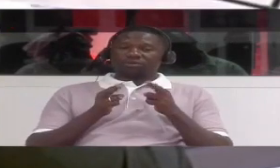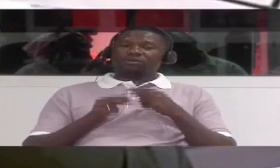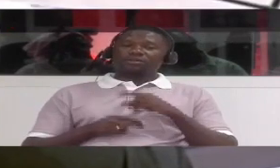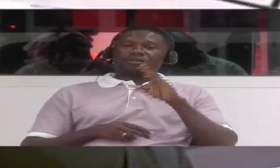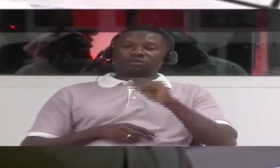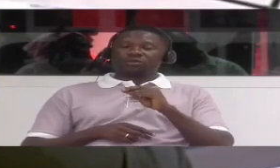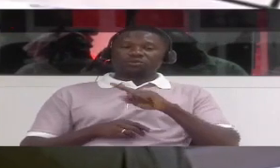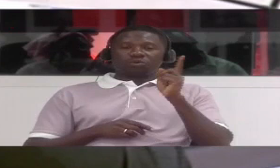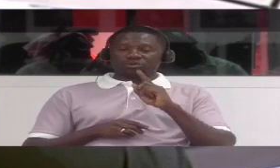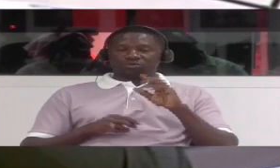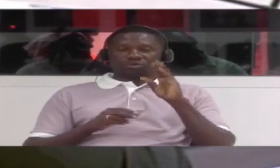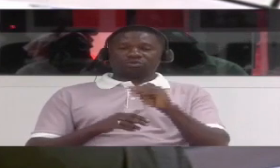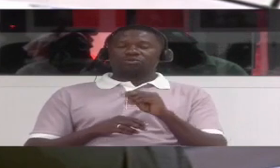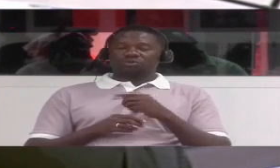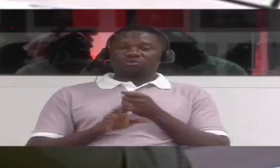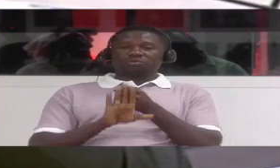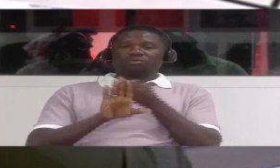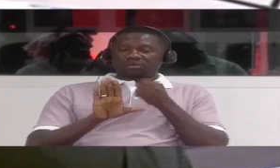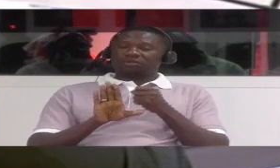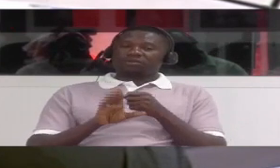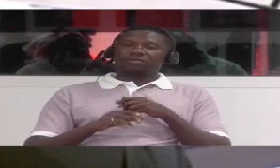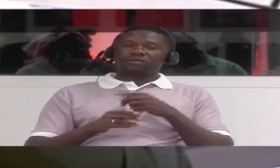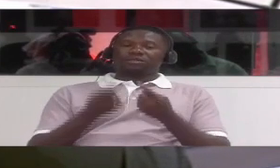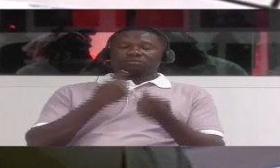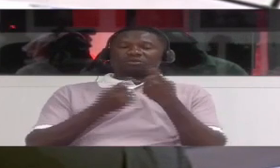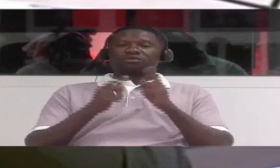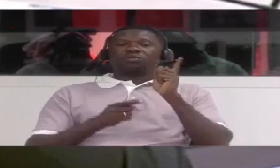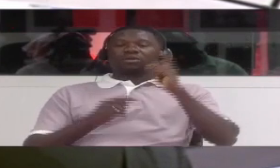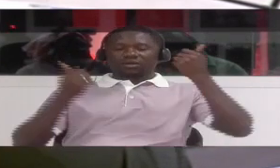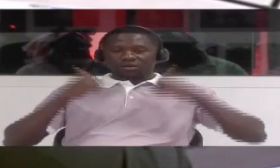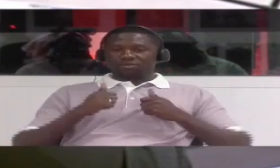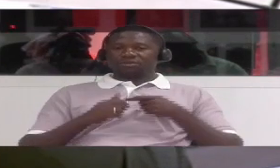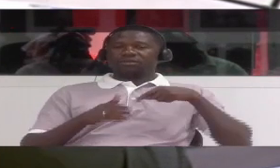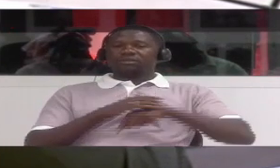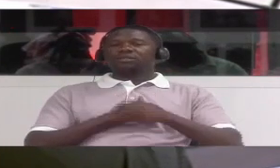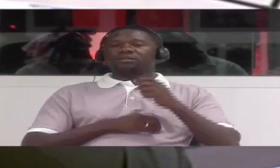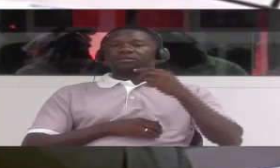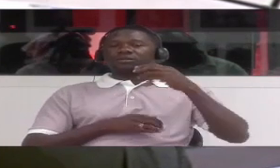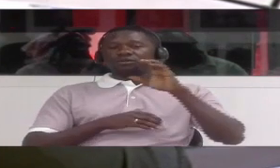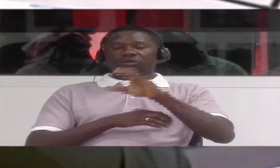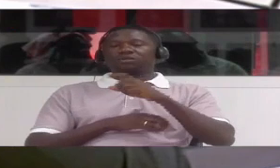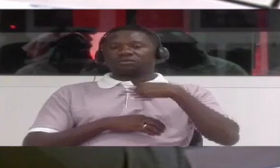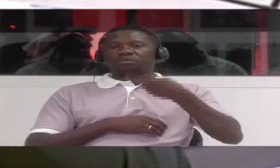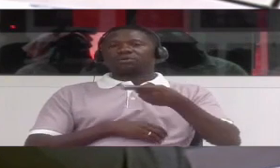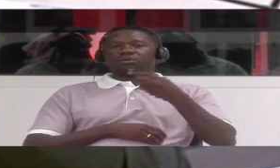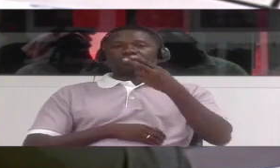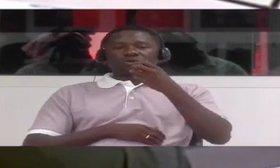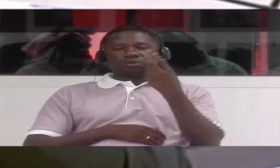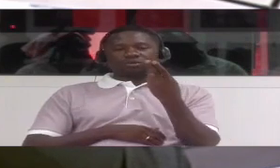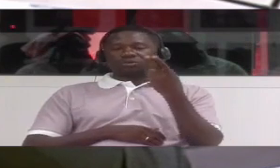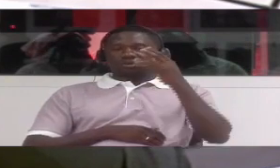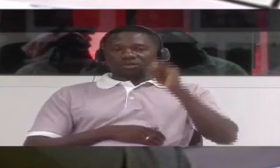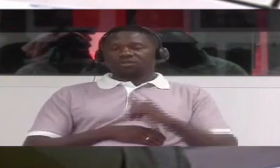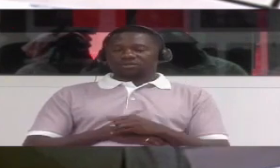what should be done to prevent a repeat of what happened in this country for 22 years. But thank you so much,